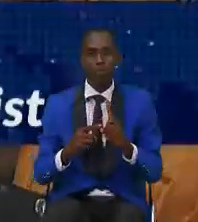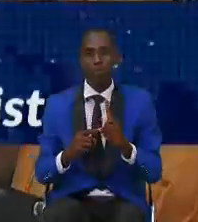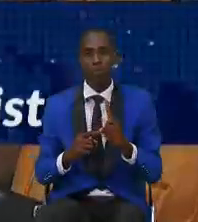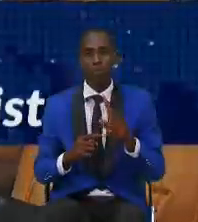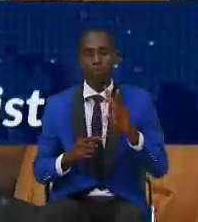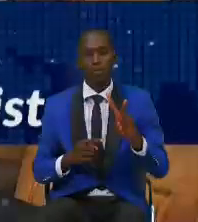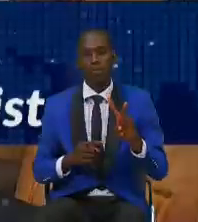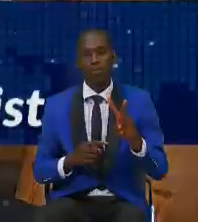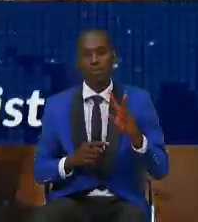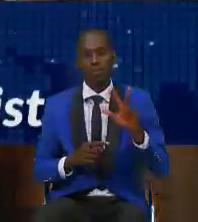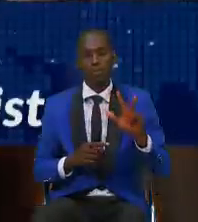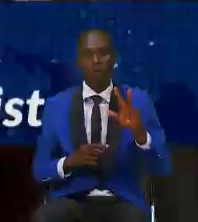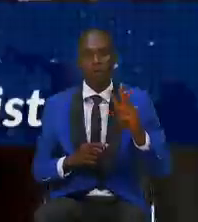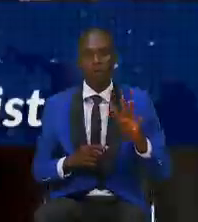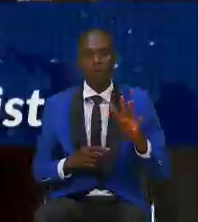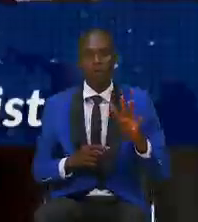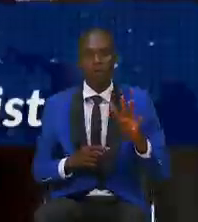+234 815 819 017. I take it again.